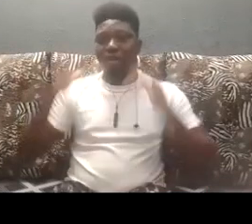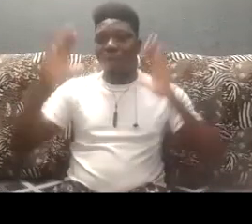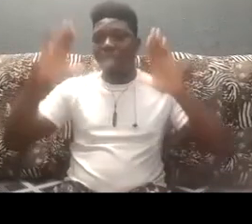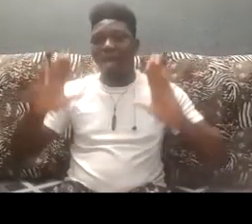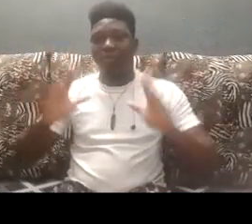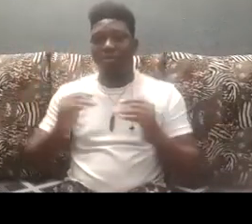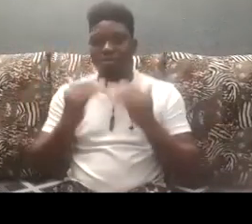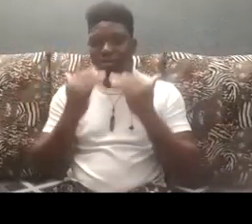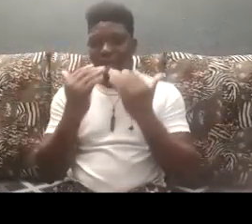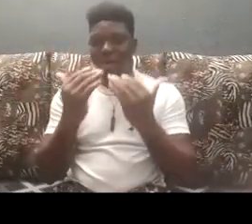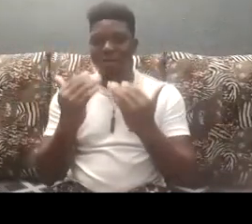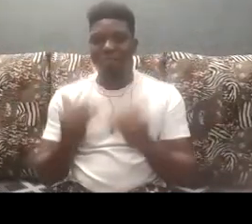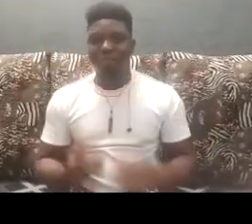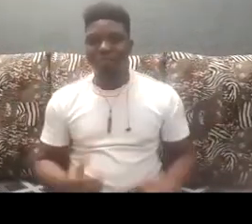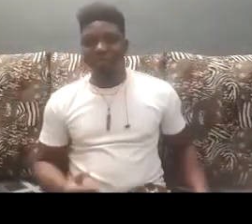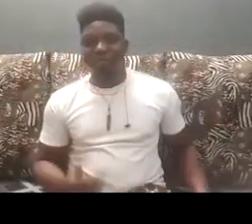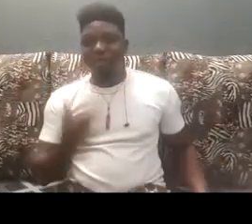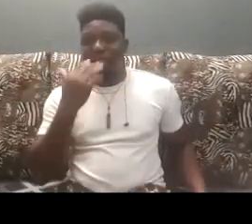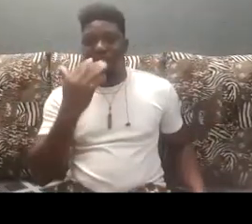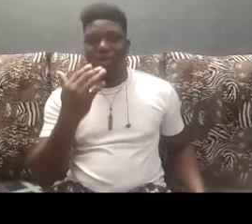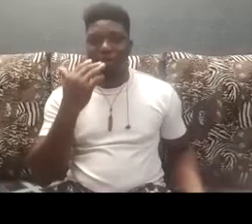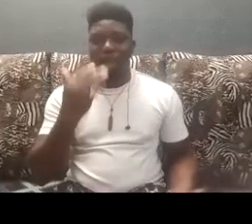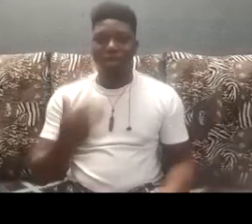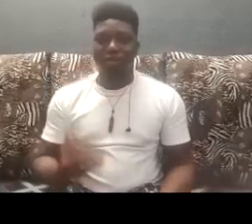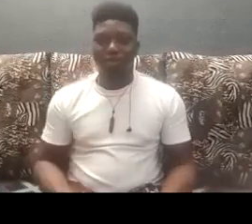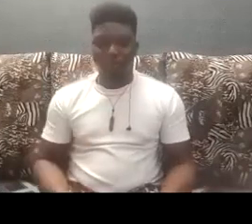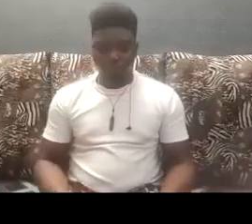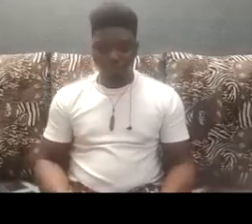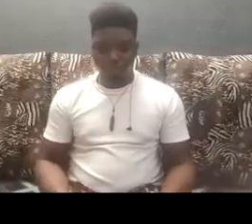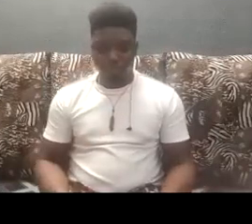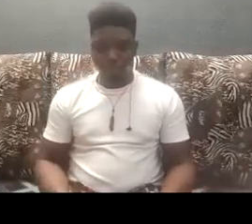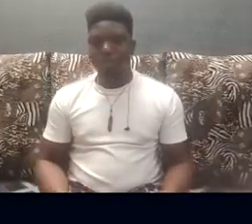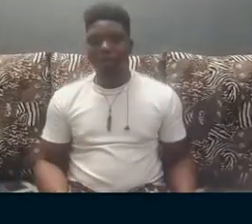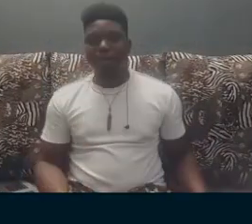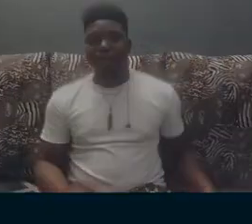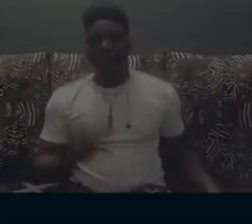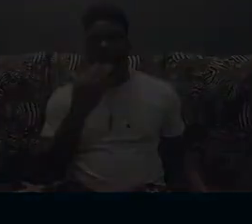Thank you so much. Thanks, everyone. Thank you. Great work.